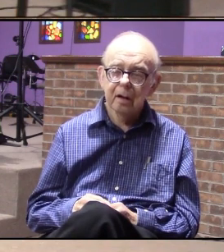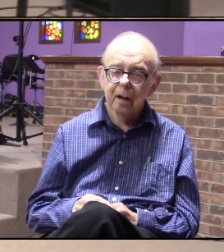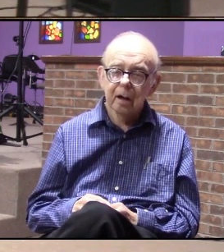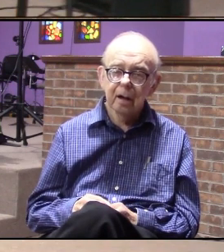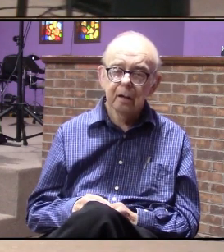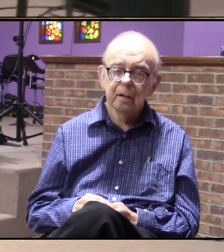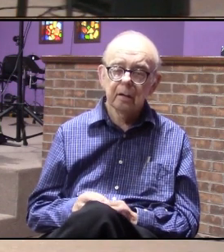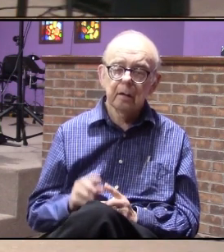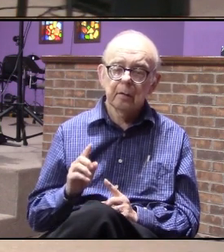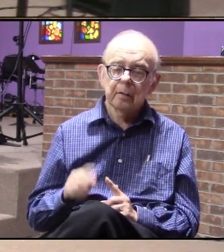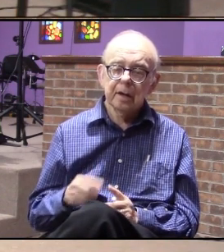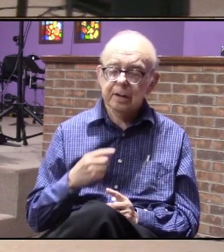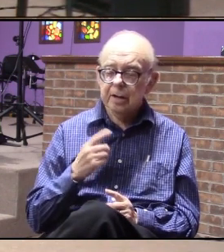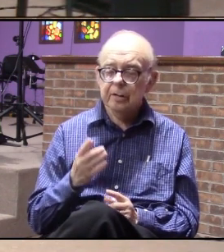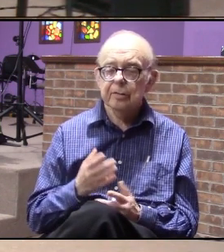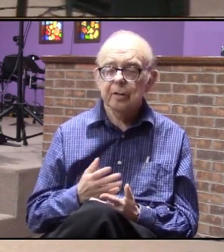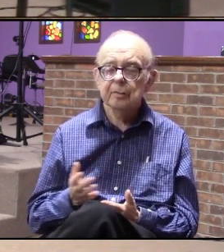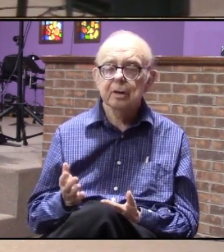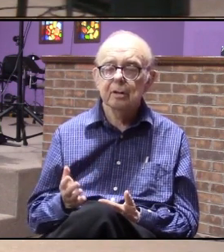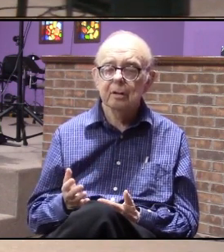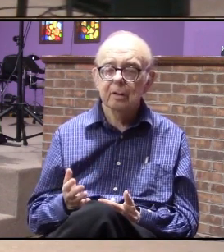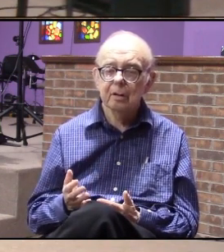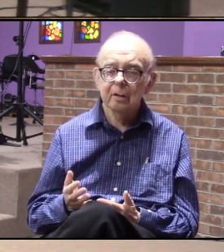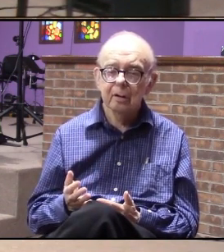But can I tell you something?